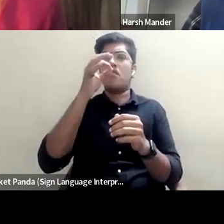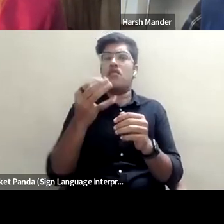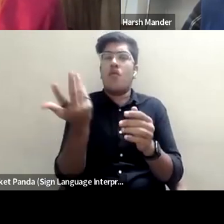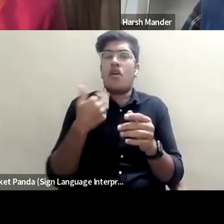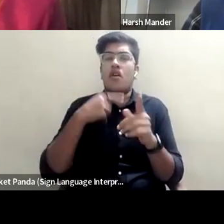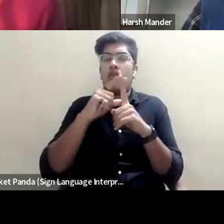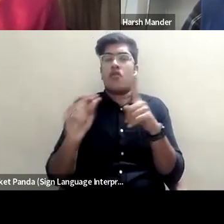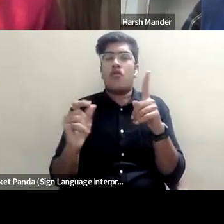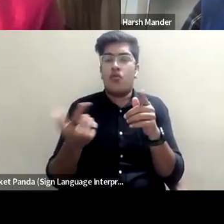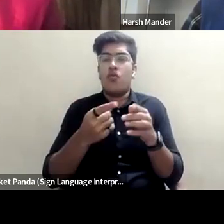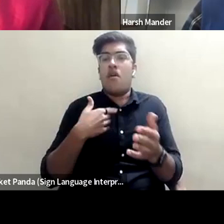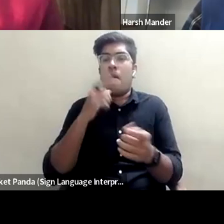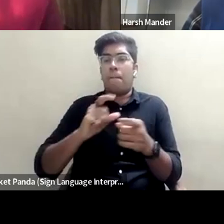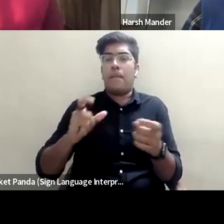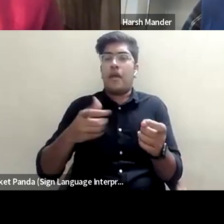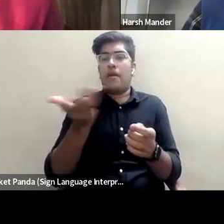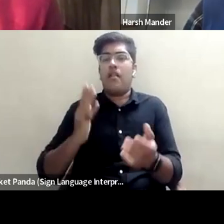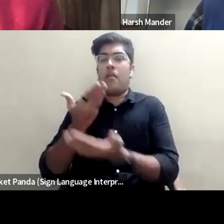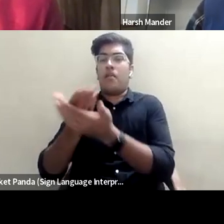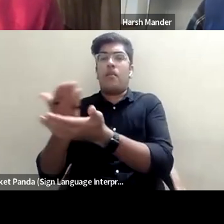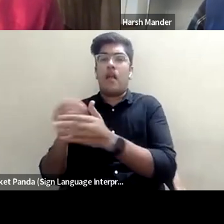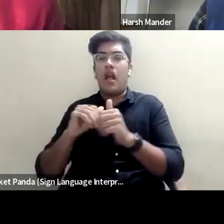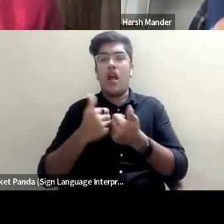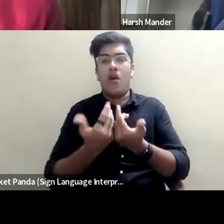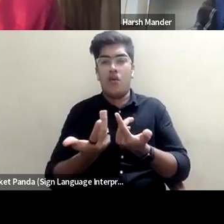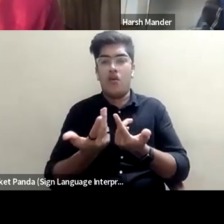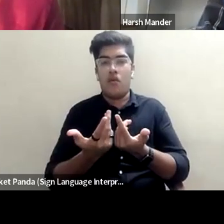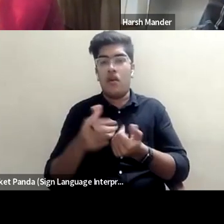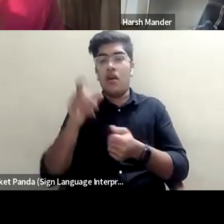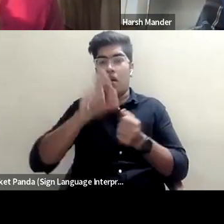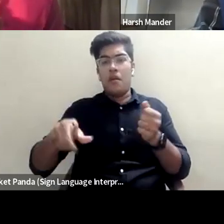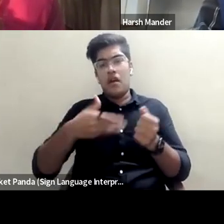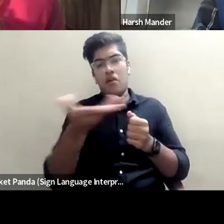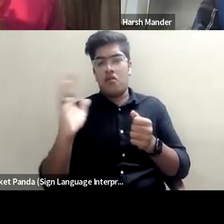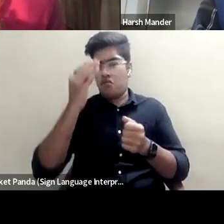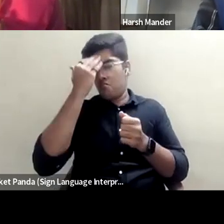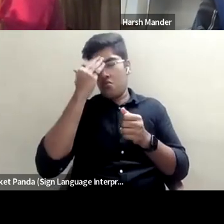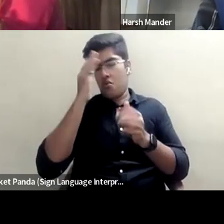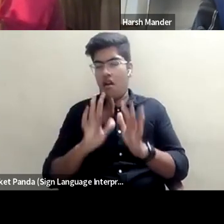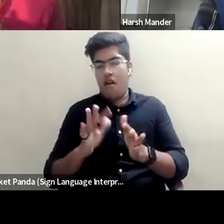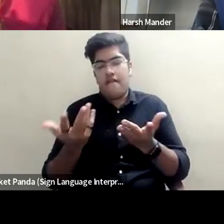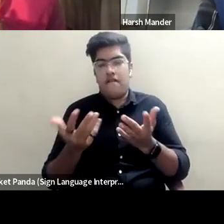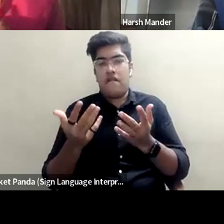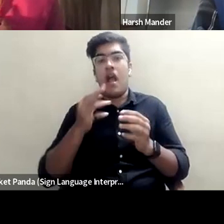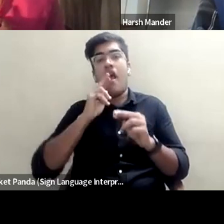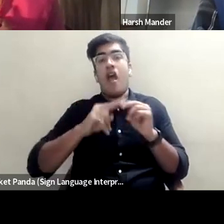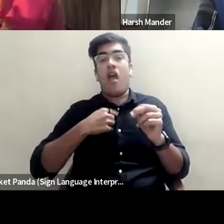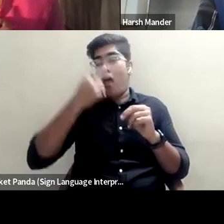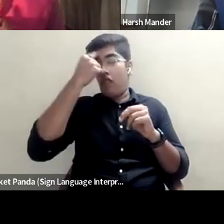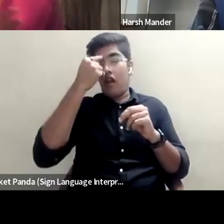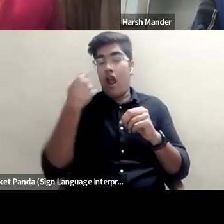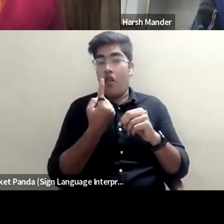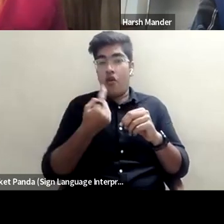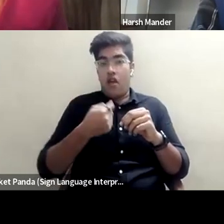take it to the people? Now, people already know. It's not that they don't know. It will be very arrogant of me to think that only I